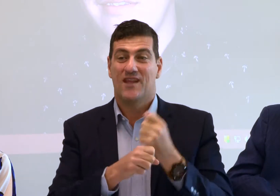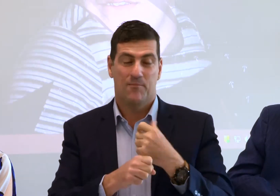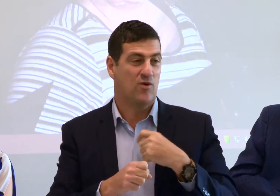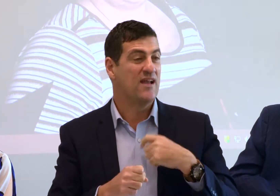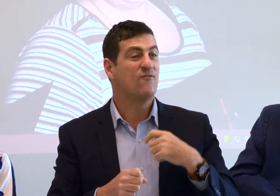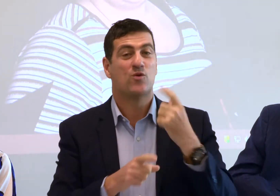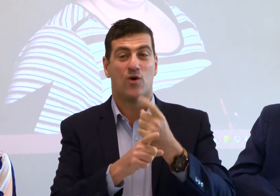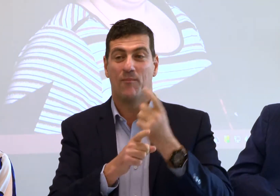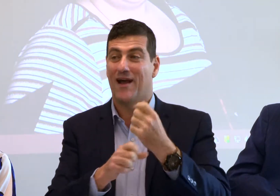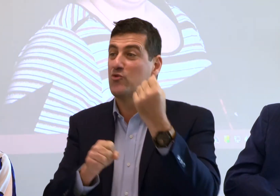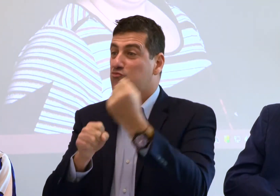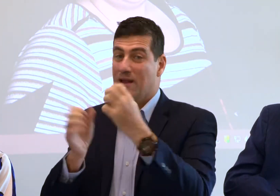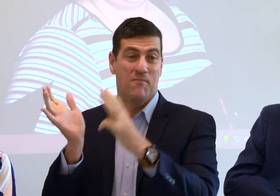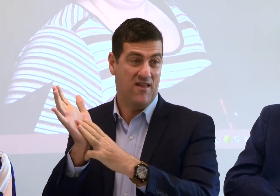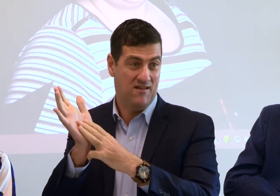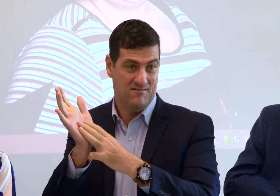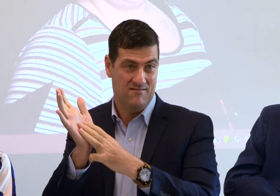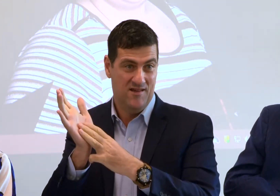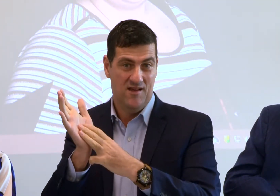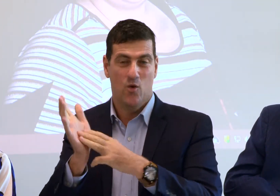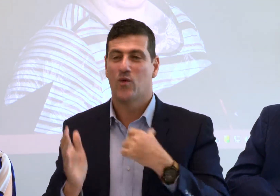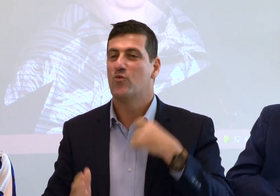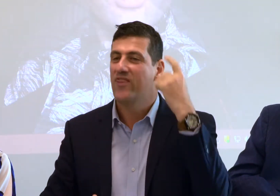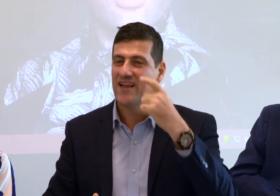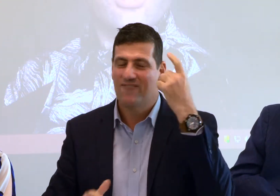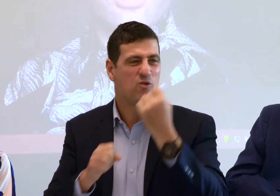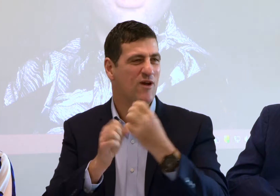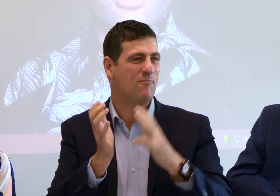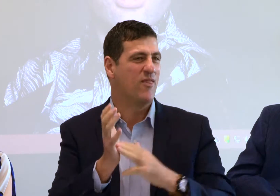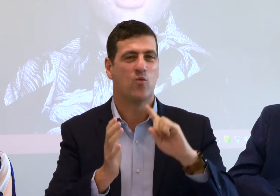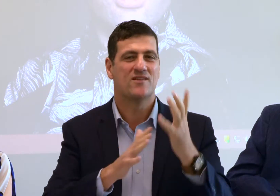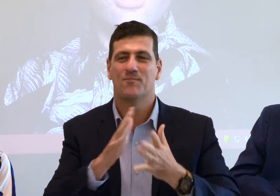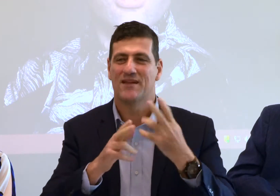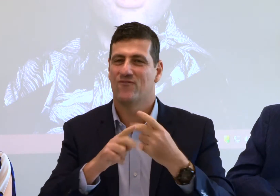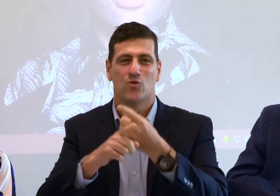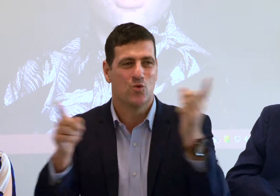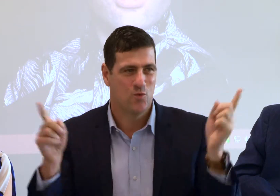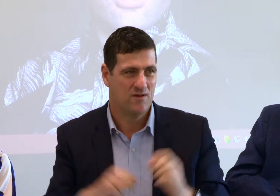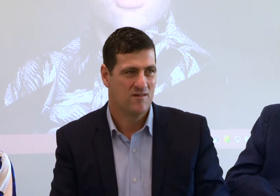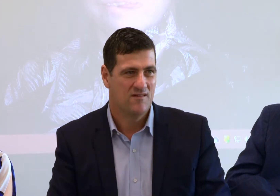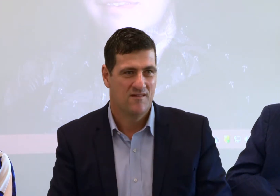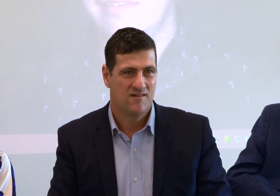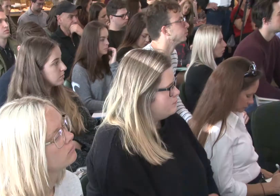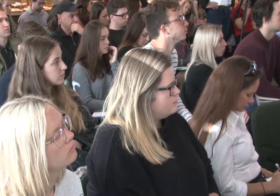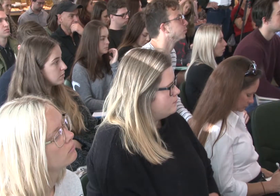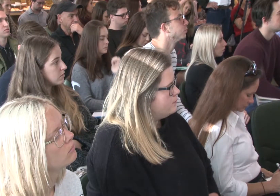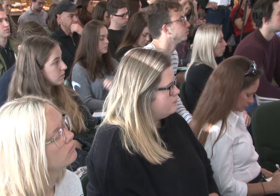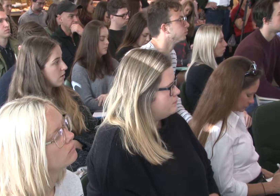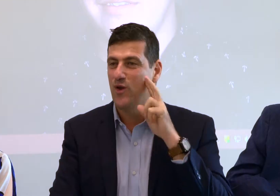normal. For example, if you're talking about a grandmother, when you think of a grandmother, what does that mean to